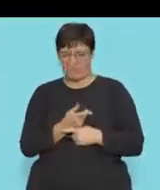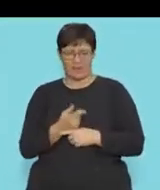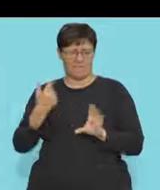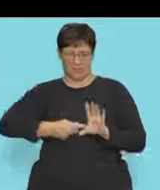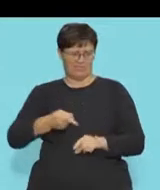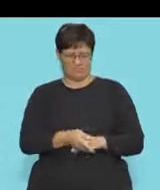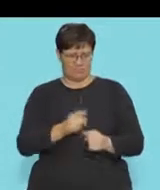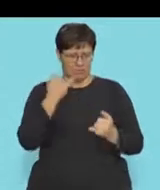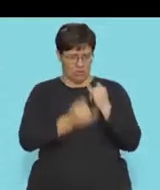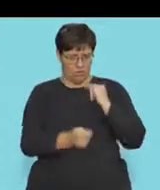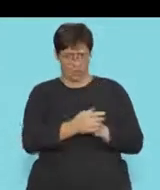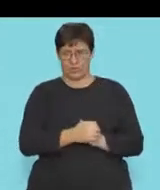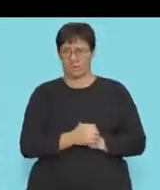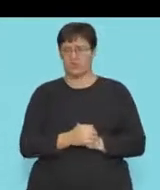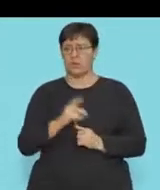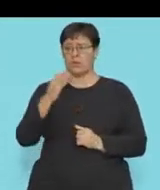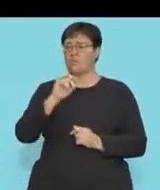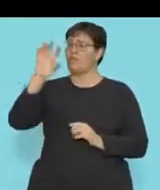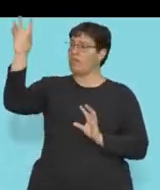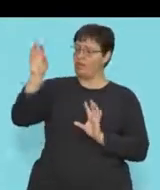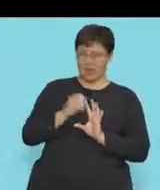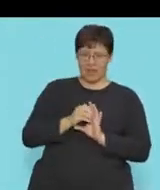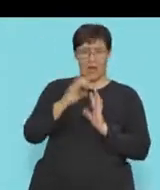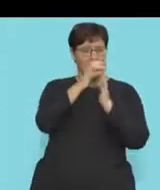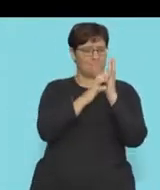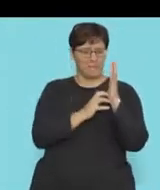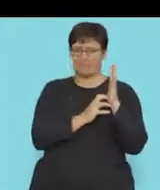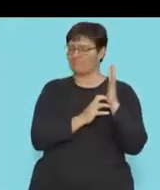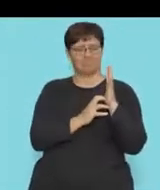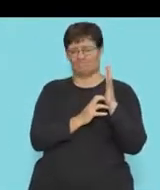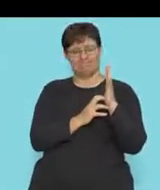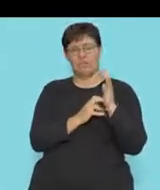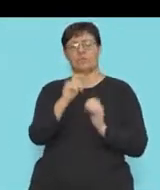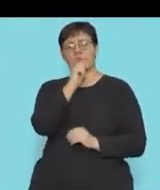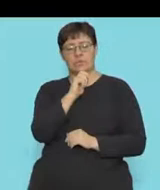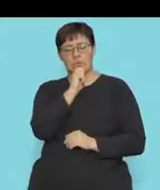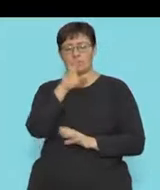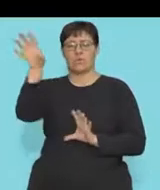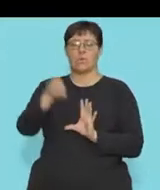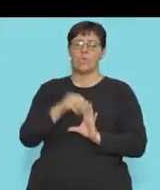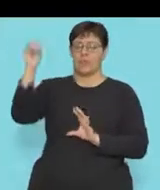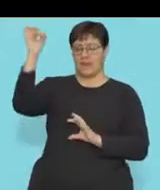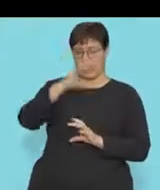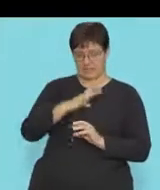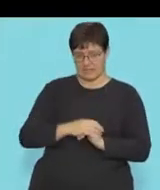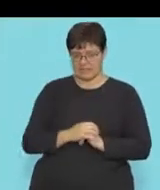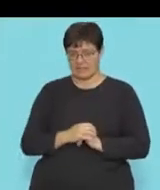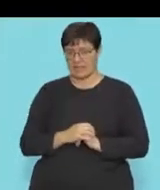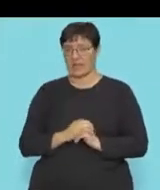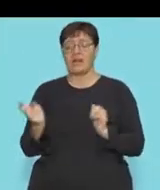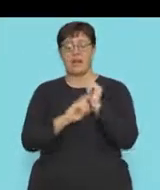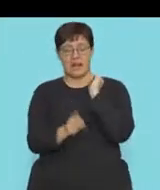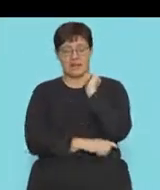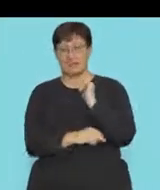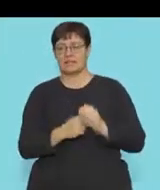that's not correct. Chlorophyll, guys, that's the pigment that is used in the absorption of light. And finally, as I